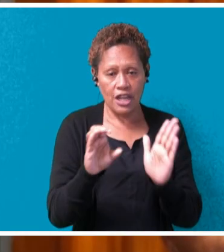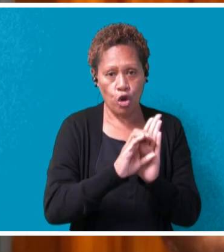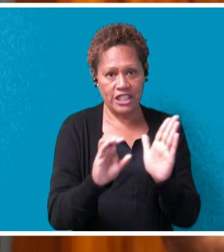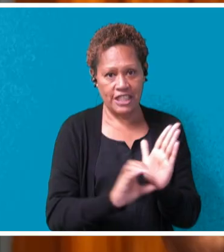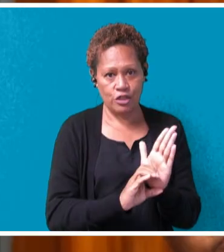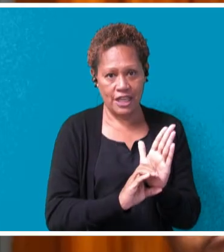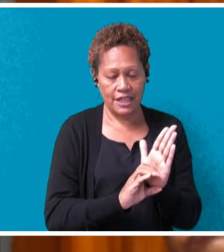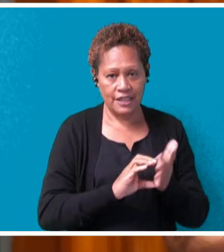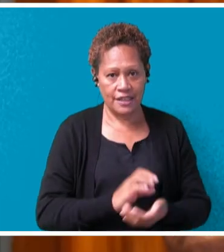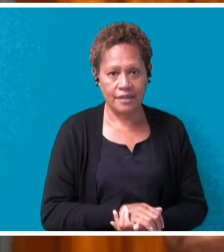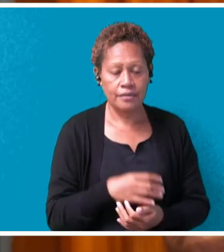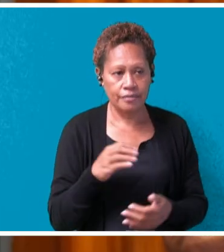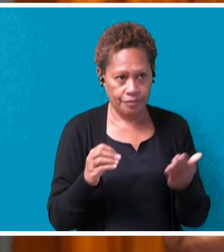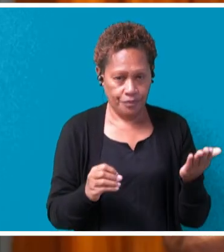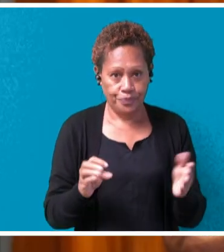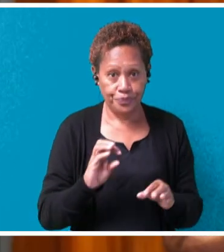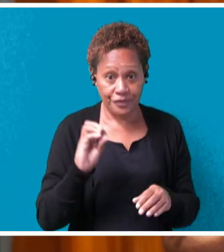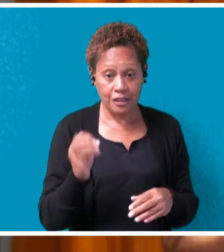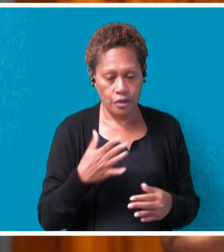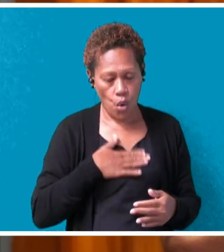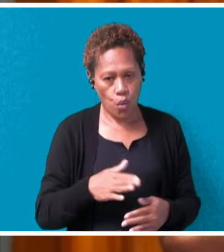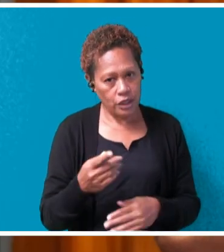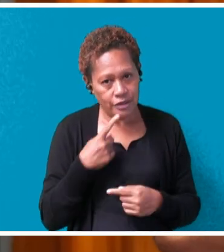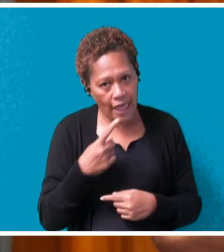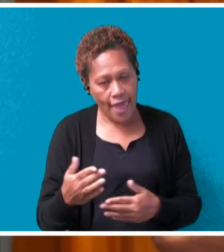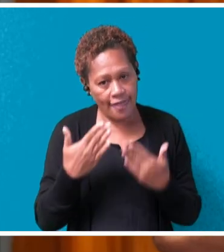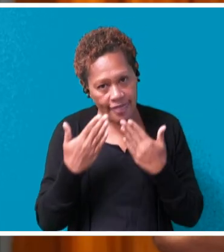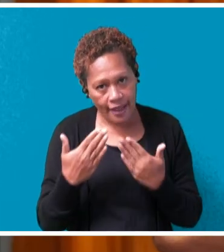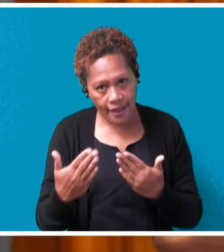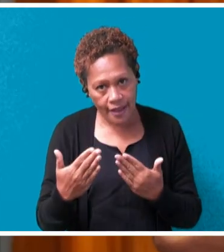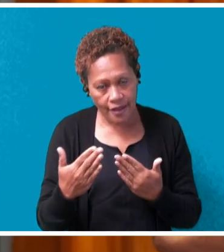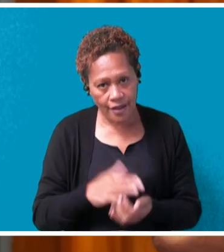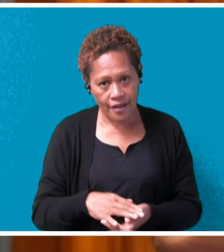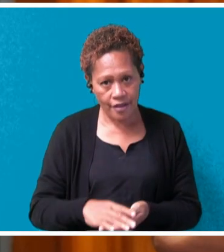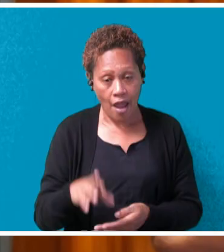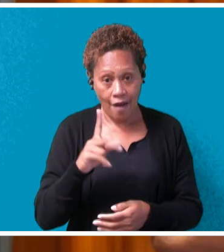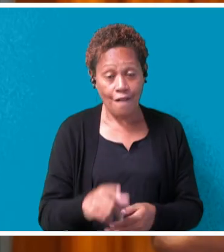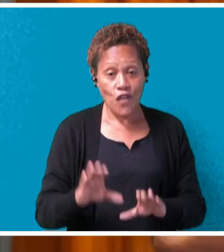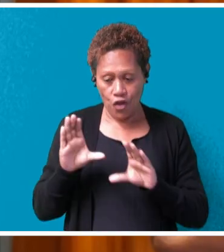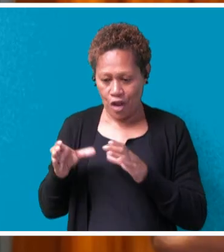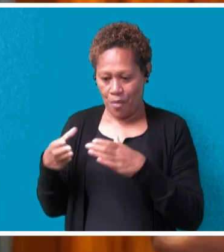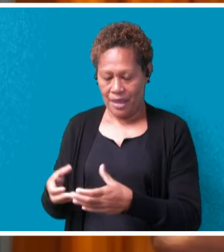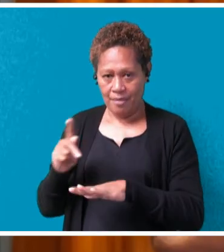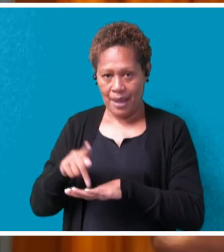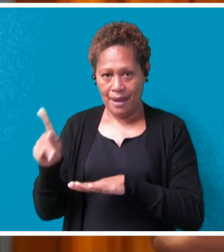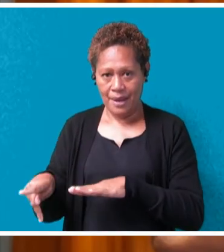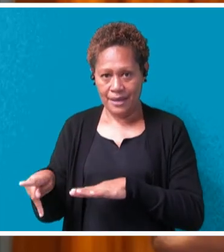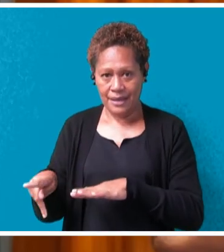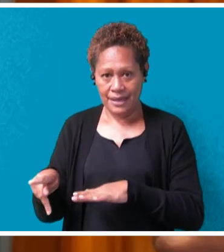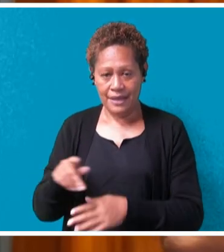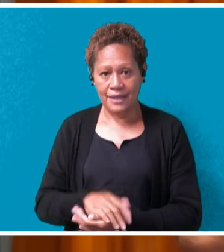Autor sa katalangan ng unong ko, may utabutan na mga binibinaka na bukusakan ni komite sa To parliamenti, gratitude to the ni Parliamentary